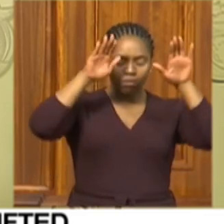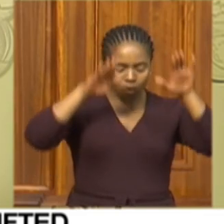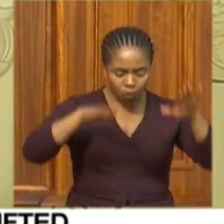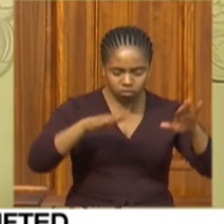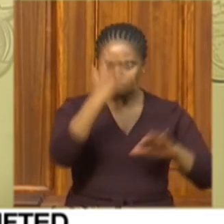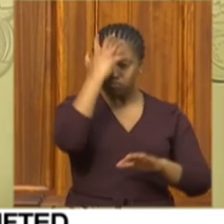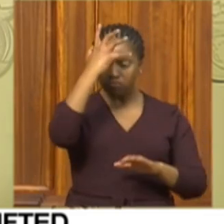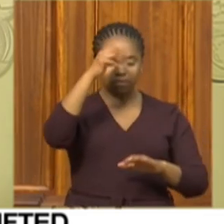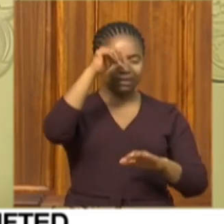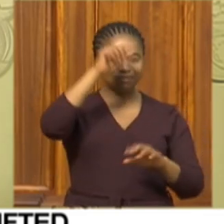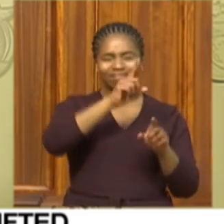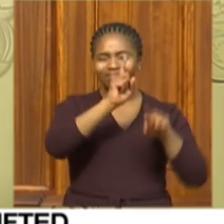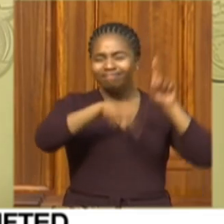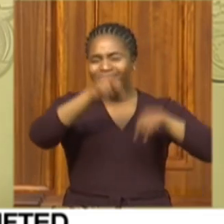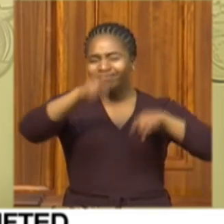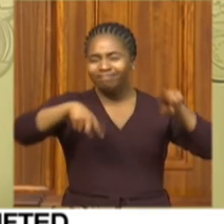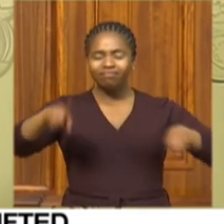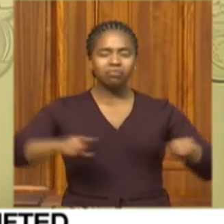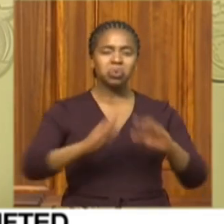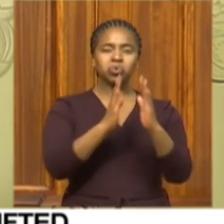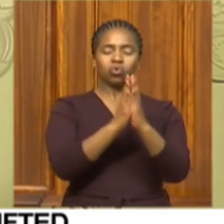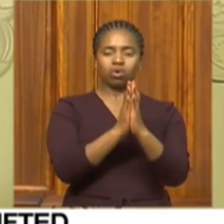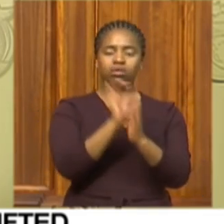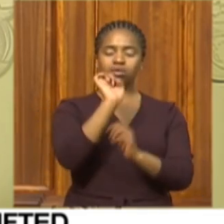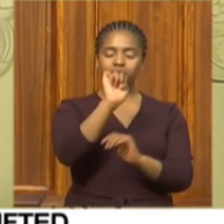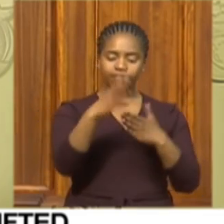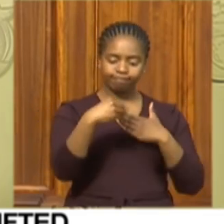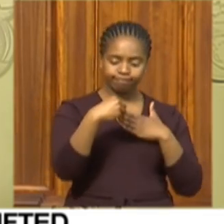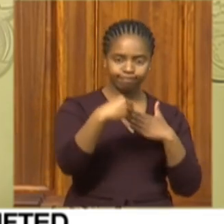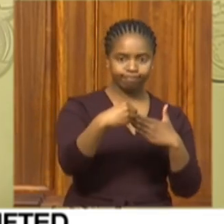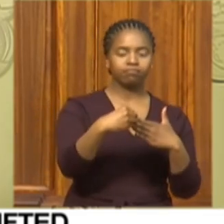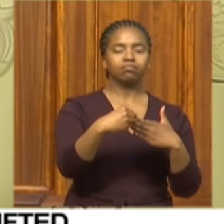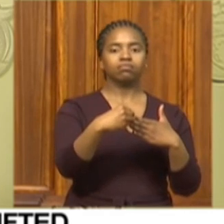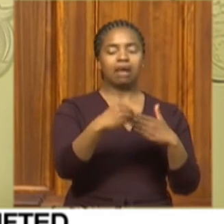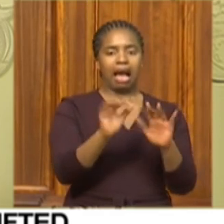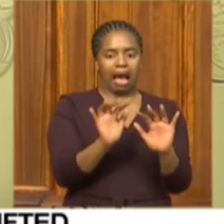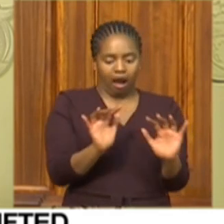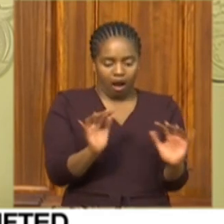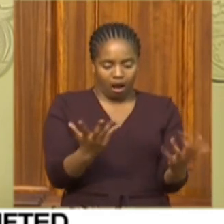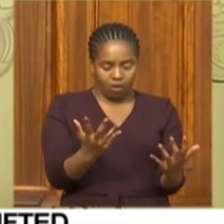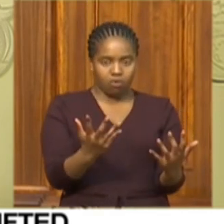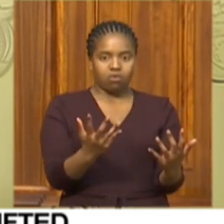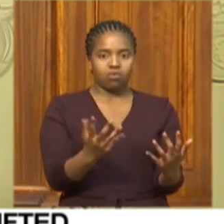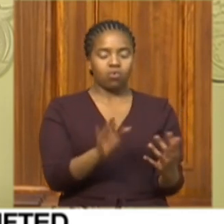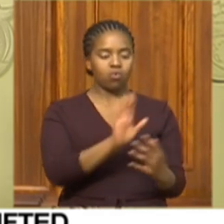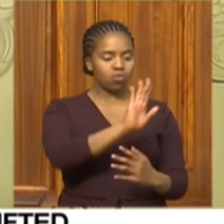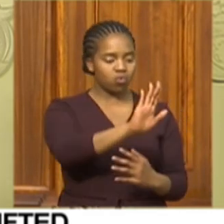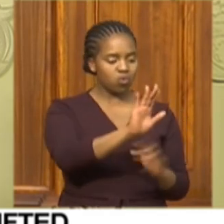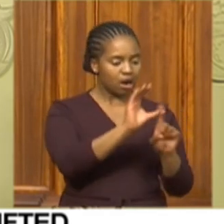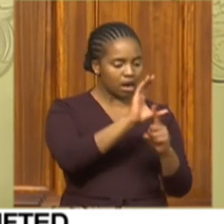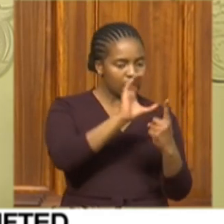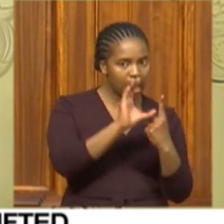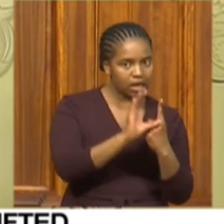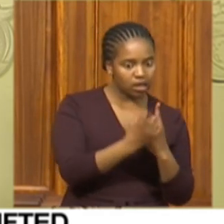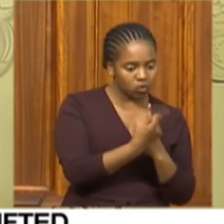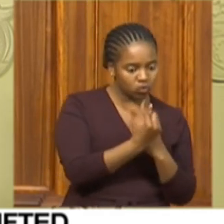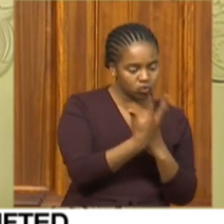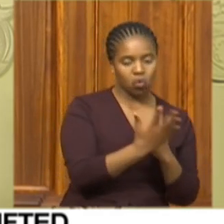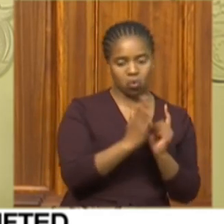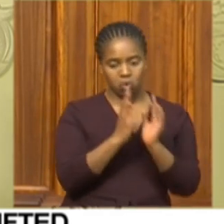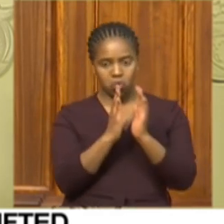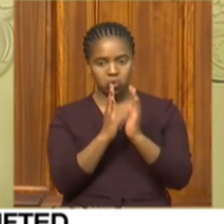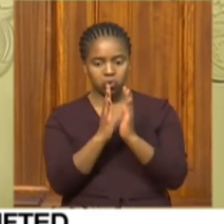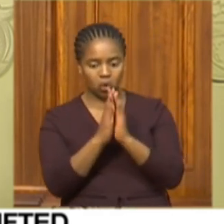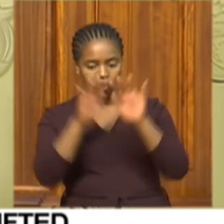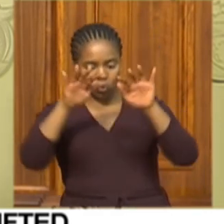who have provided a great deal of guidance on how religious and cultural observances